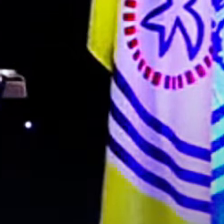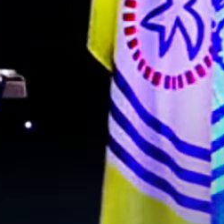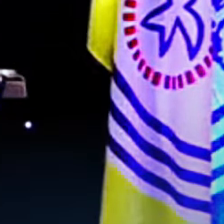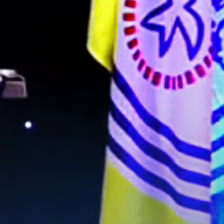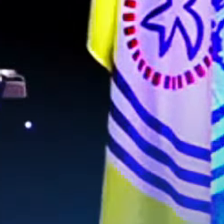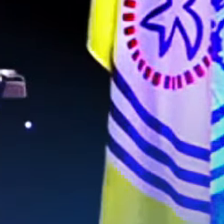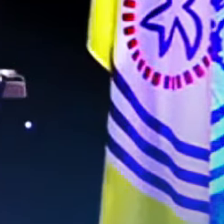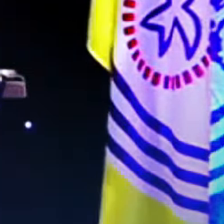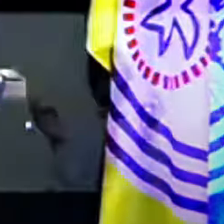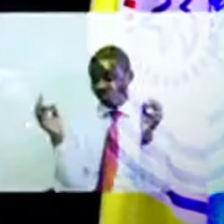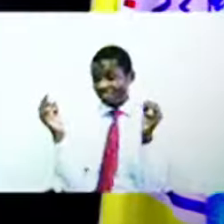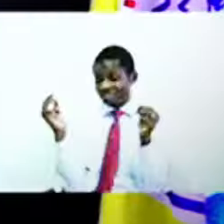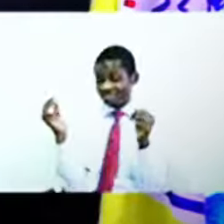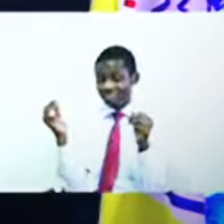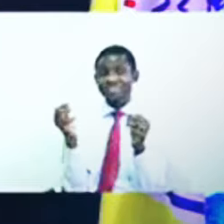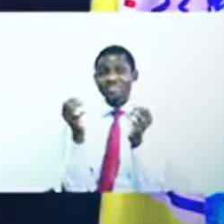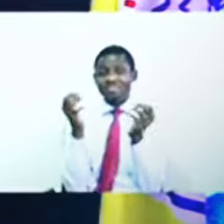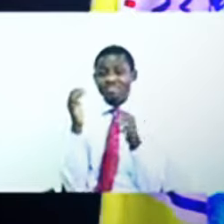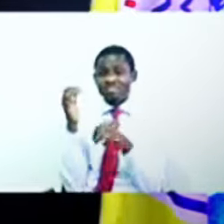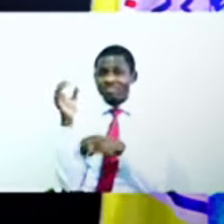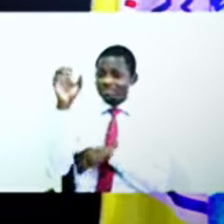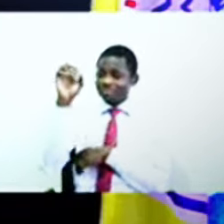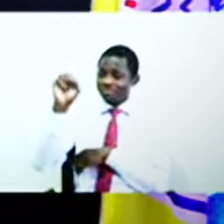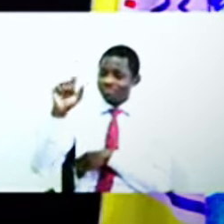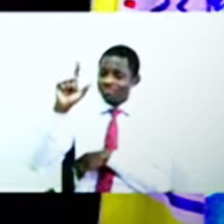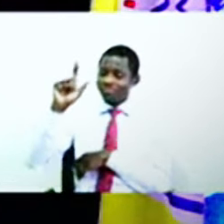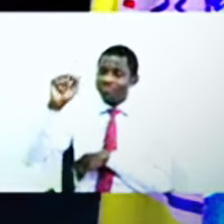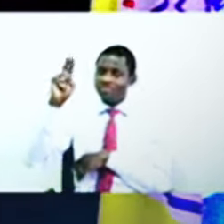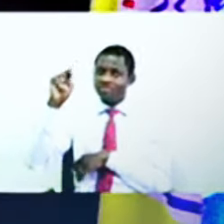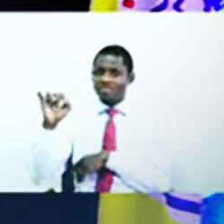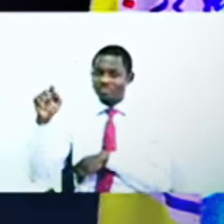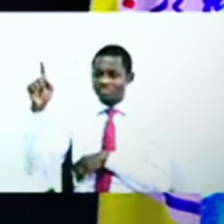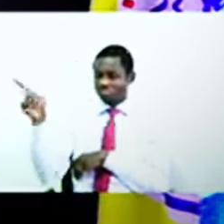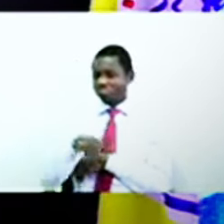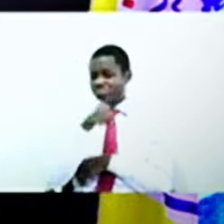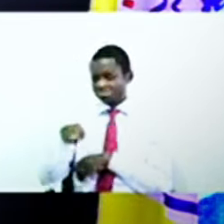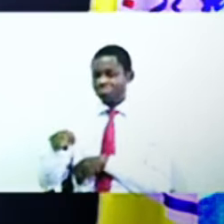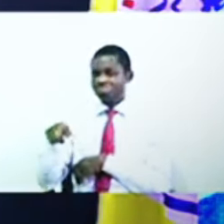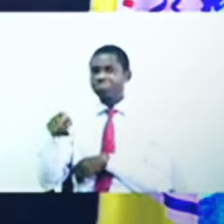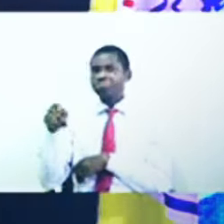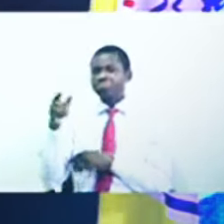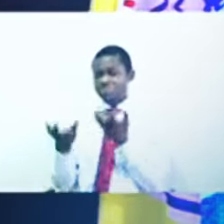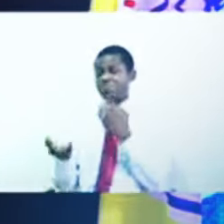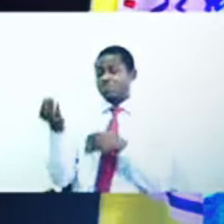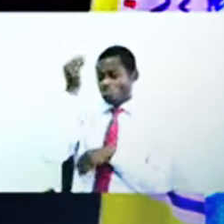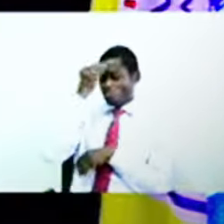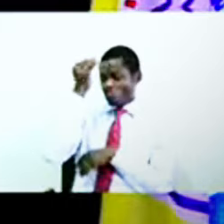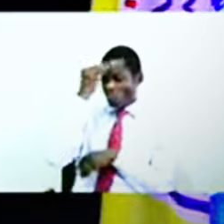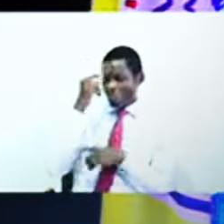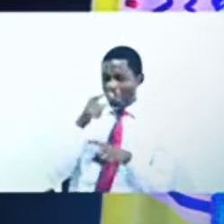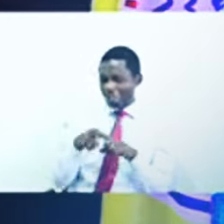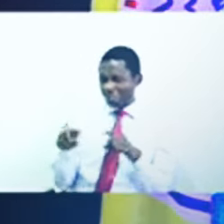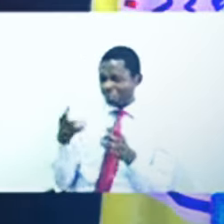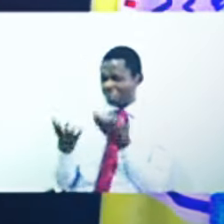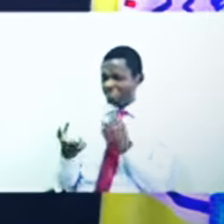abolished, why is he unwilling or she unwilling to leave the plantation? See, I